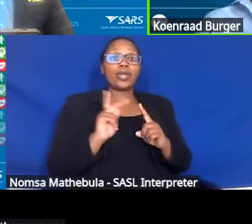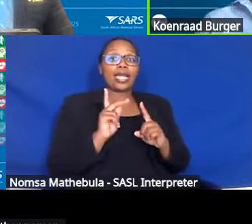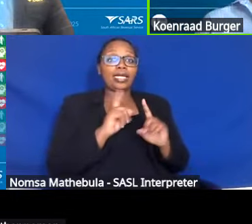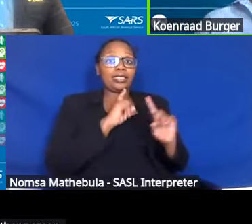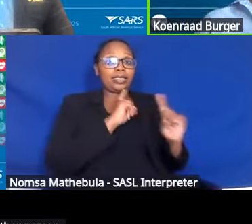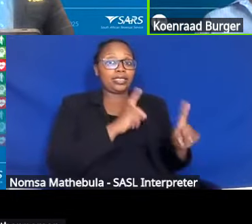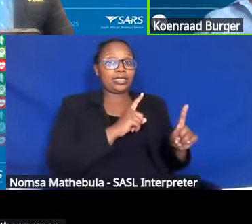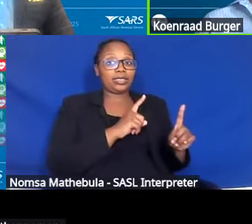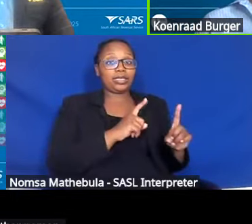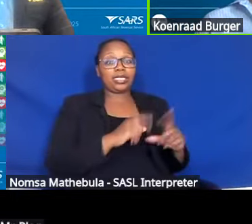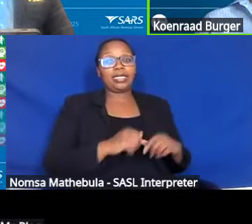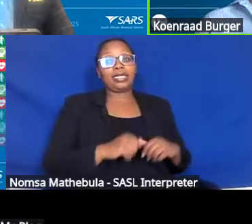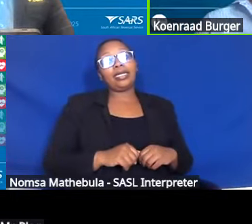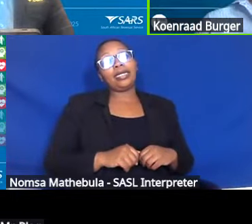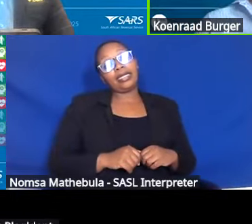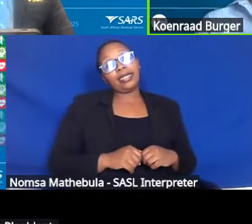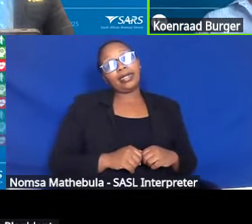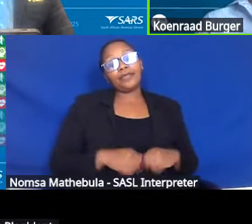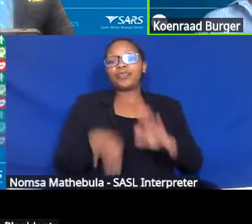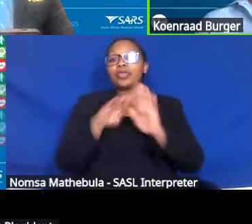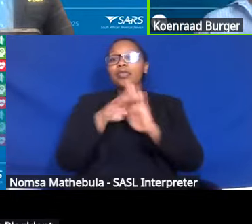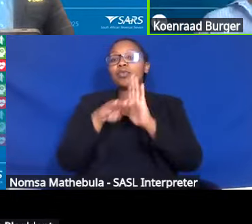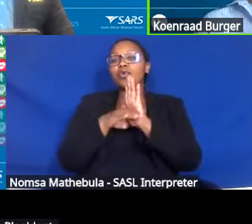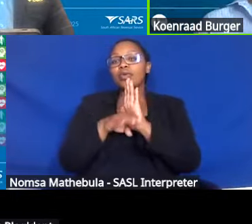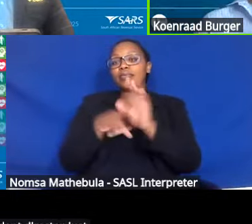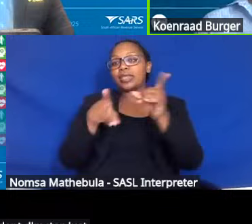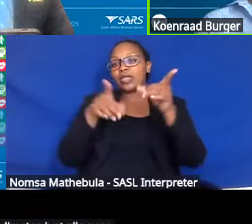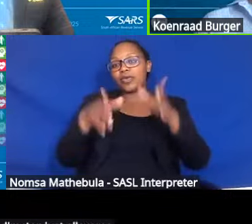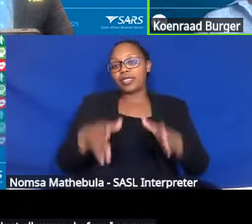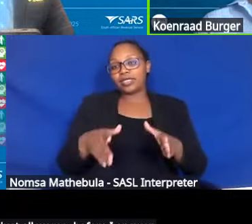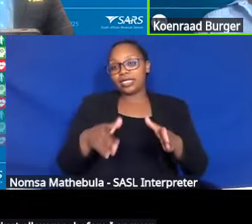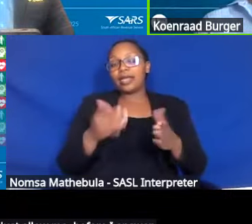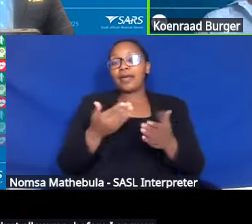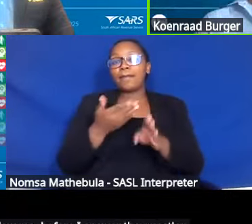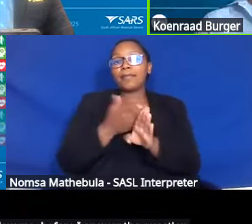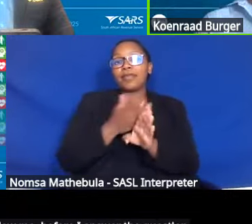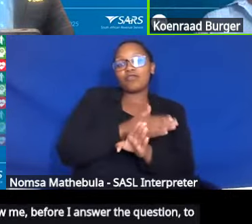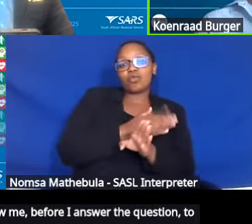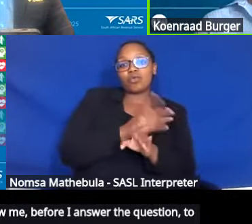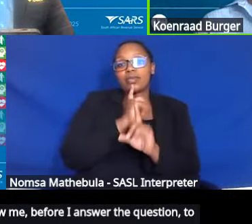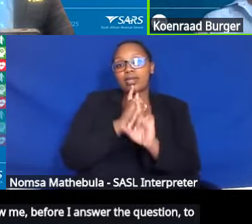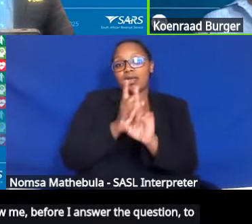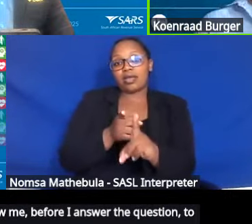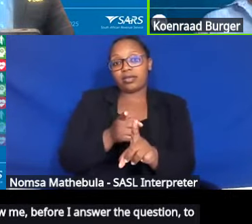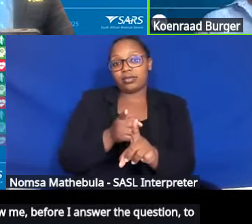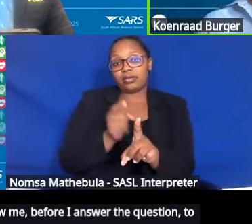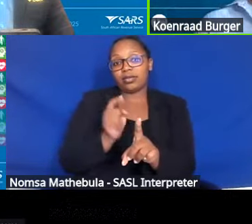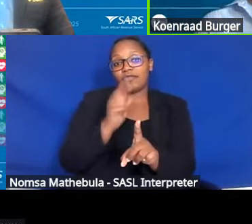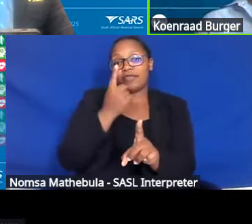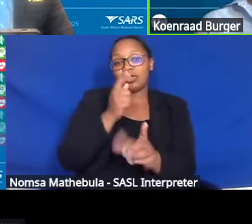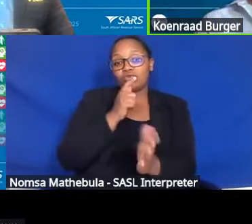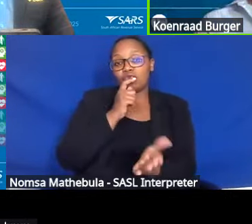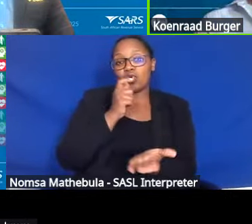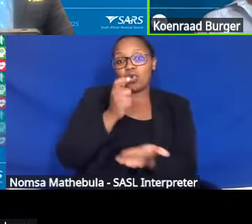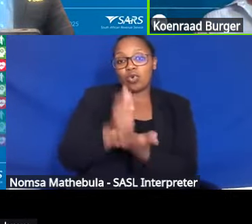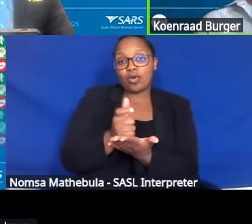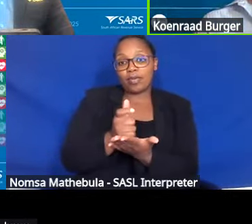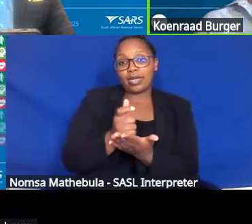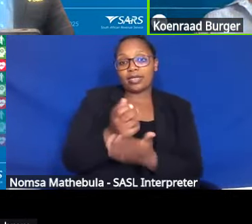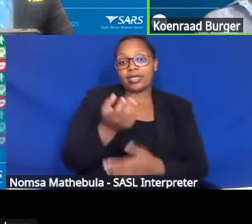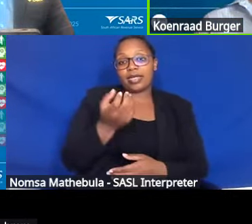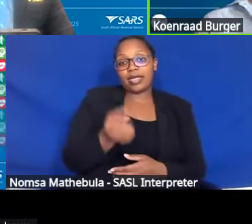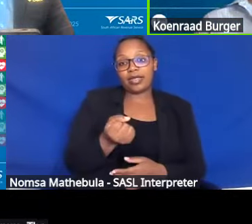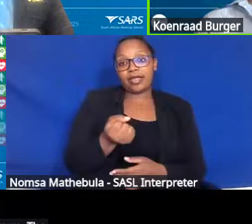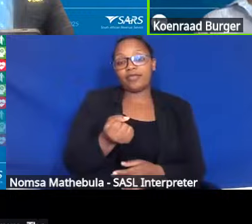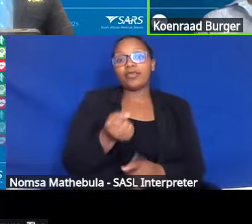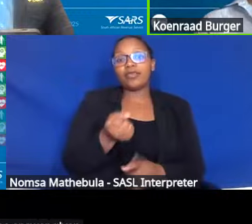Mr. Program Director, just allow me, before I answer the question, to comment on the answer